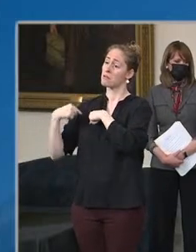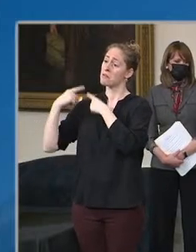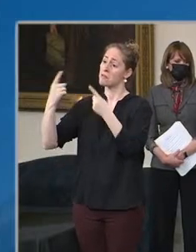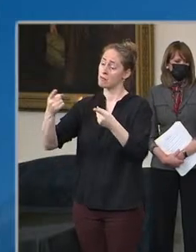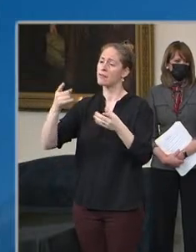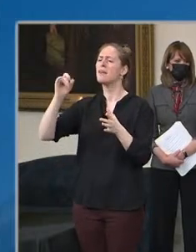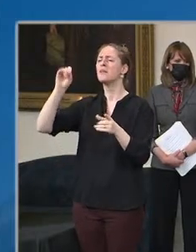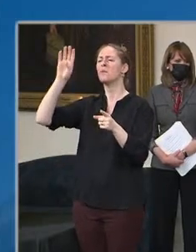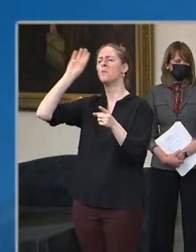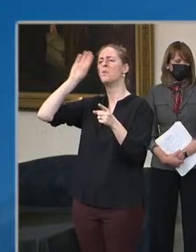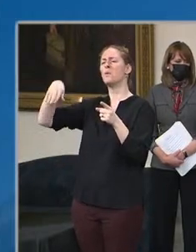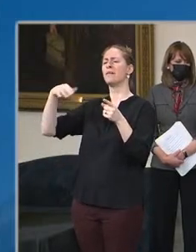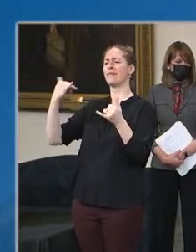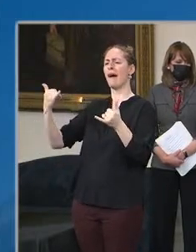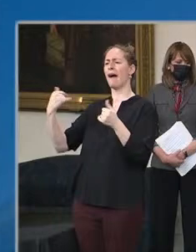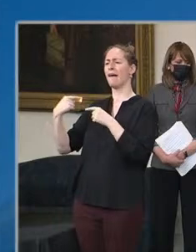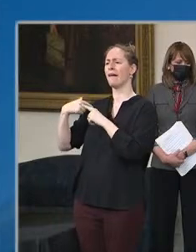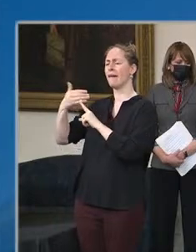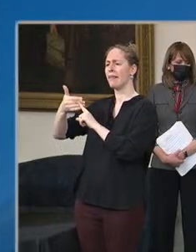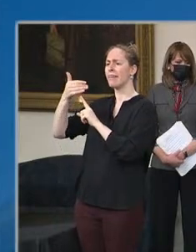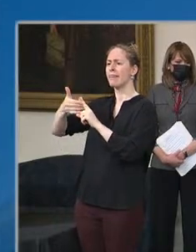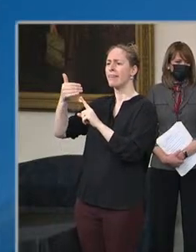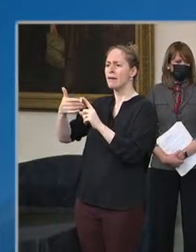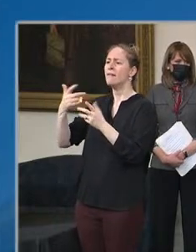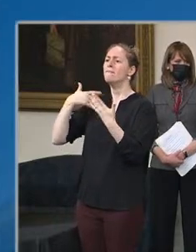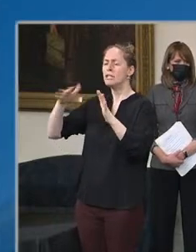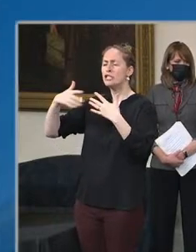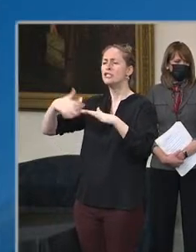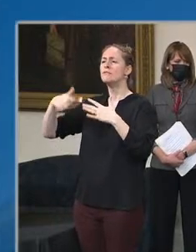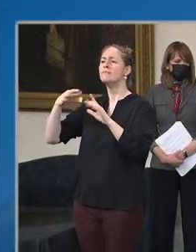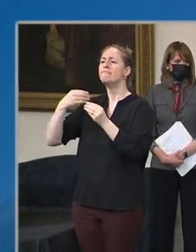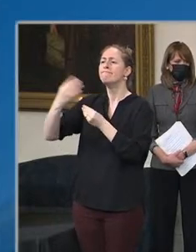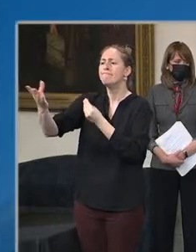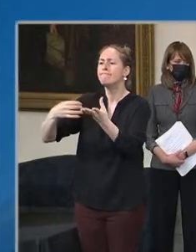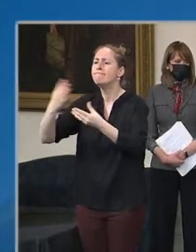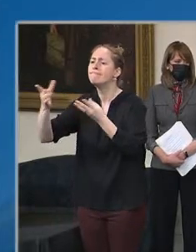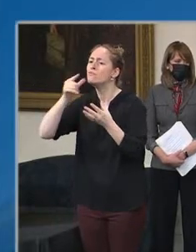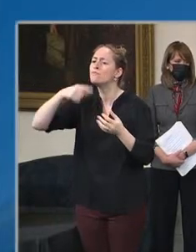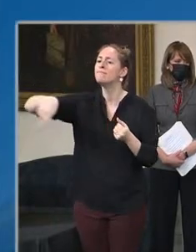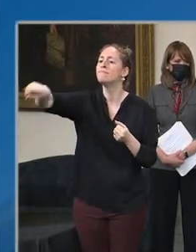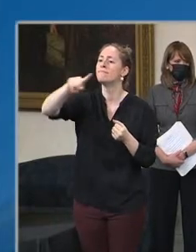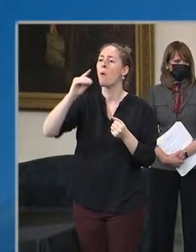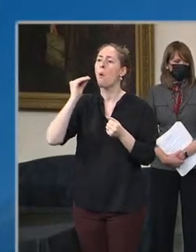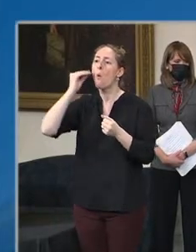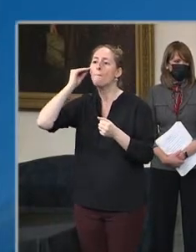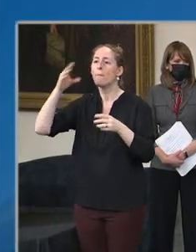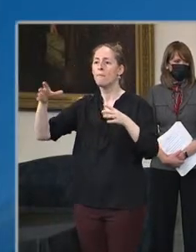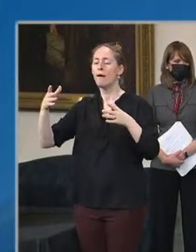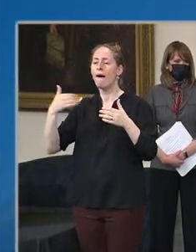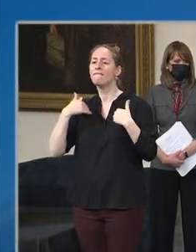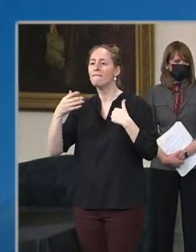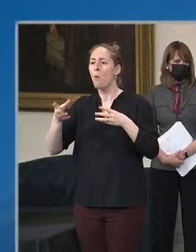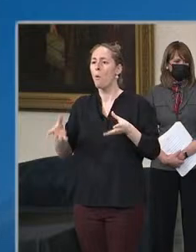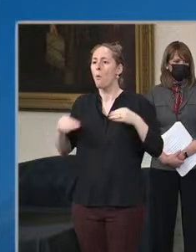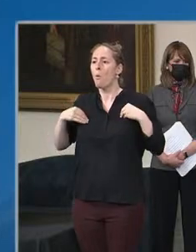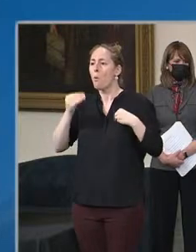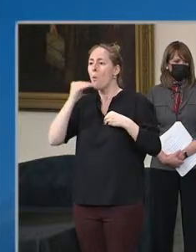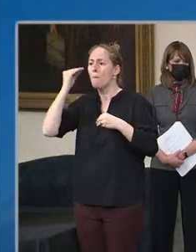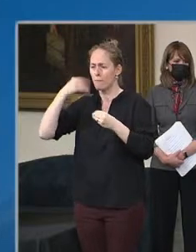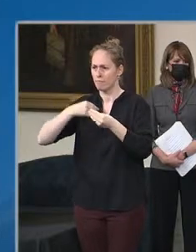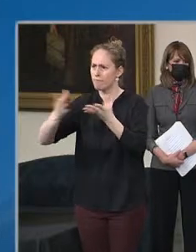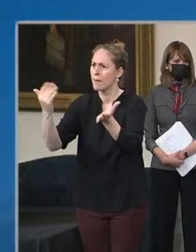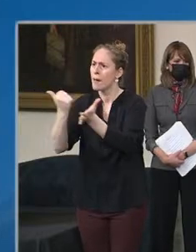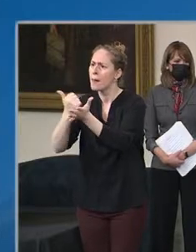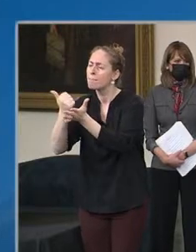has provided assistance to homeowners as well as to renters. And we've also coordinated a response